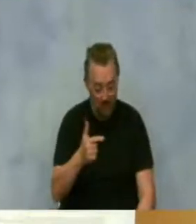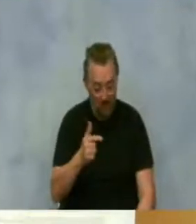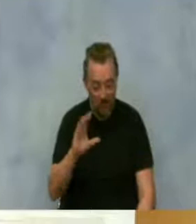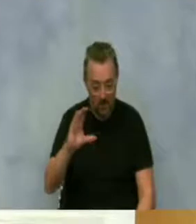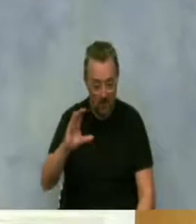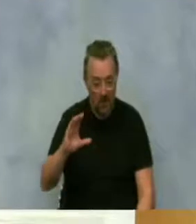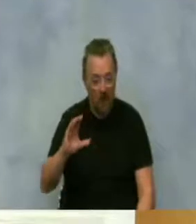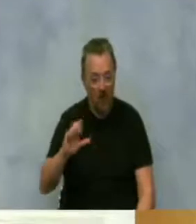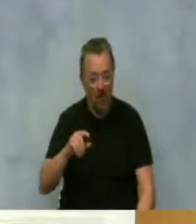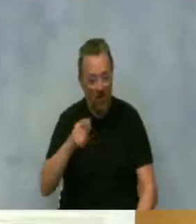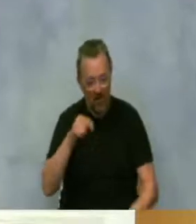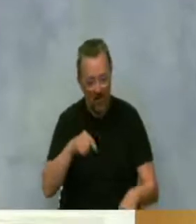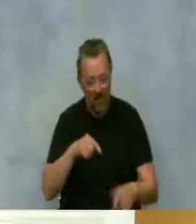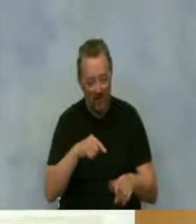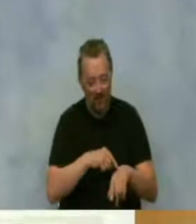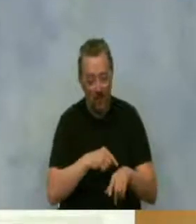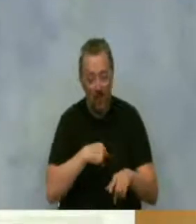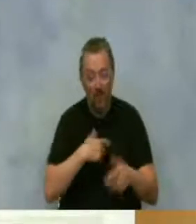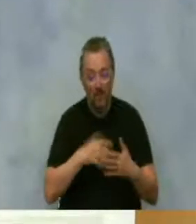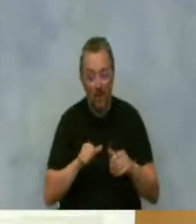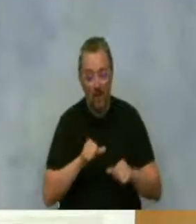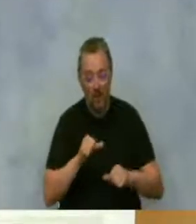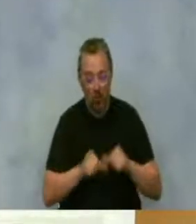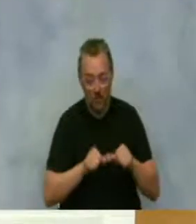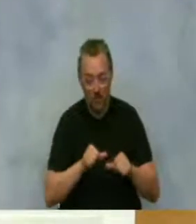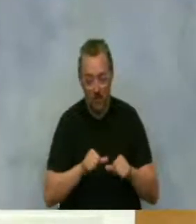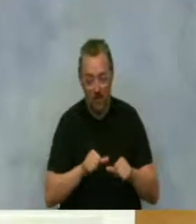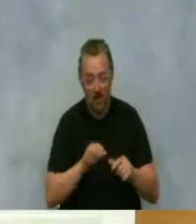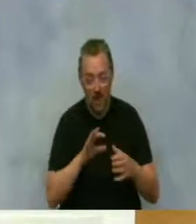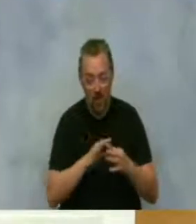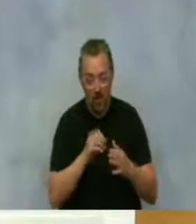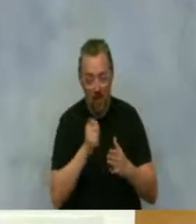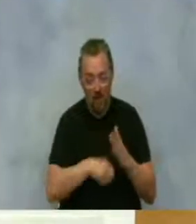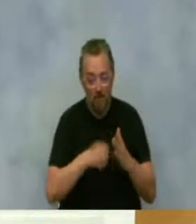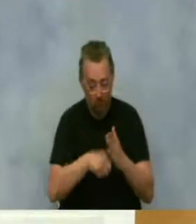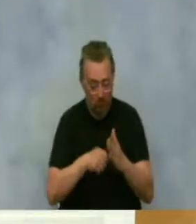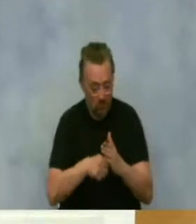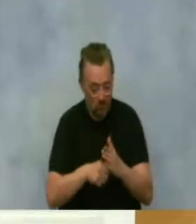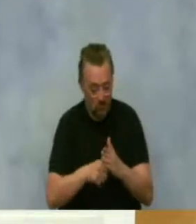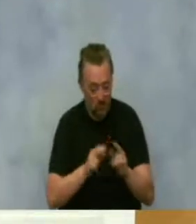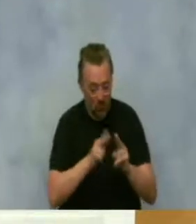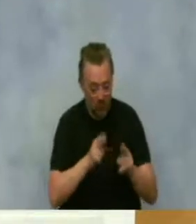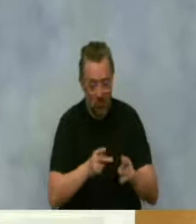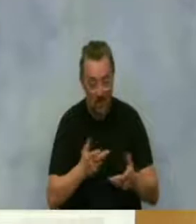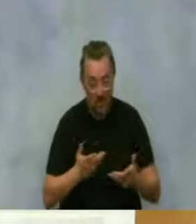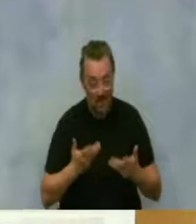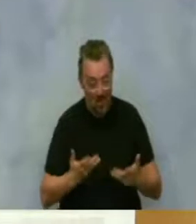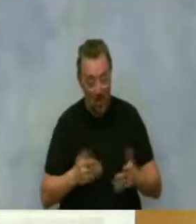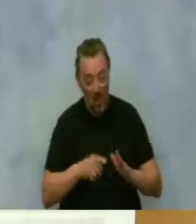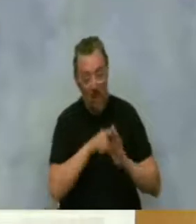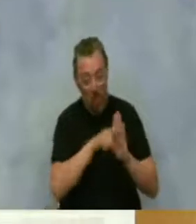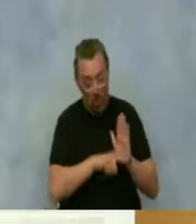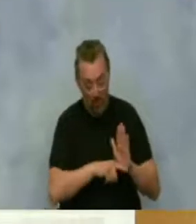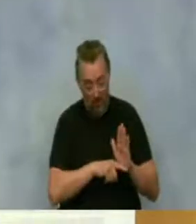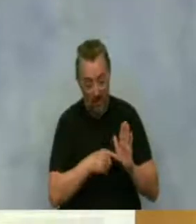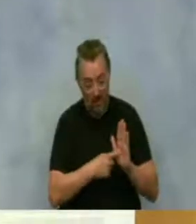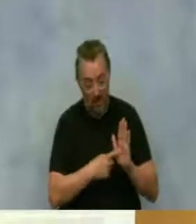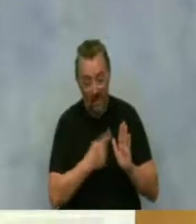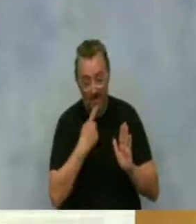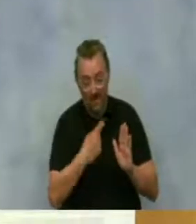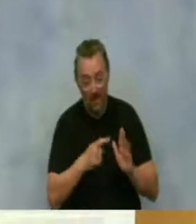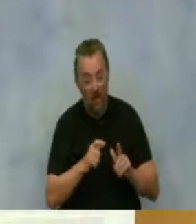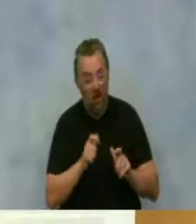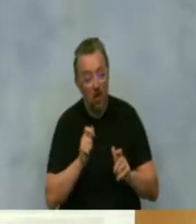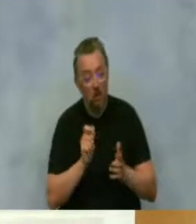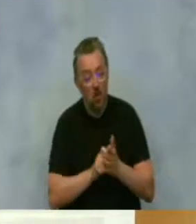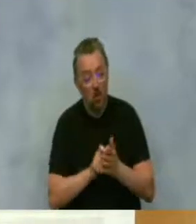just a timing matter, but we are making progress in terms of purchases this year to date. The current policy does state that properties should be on